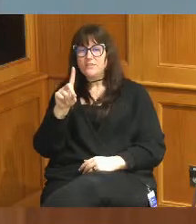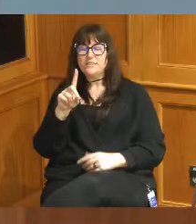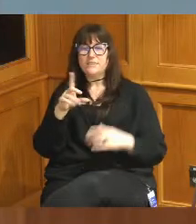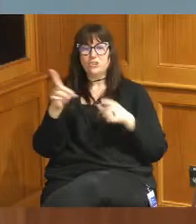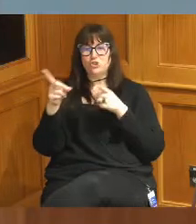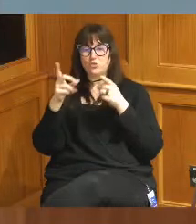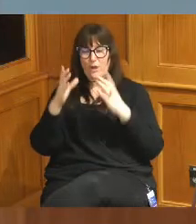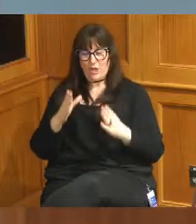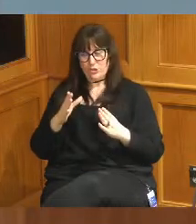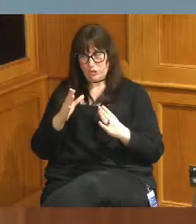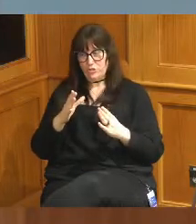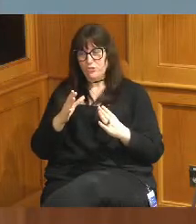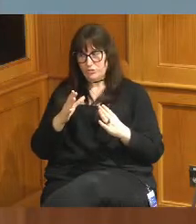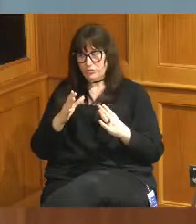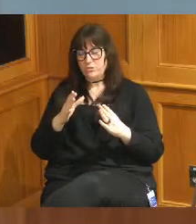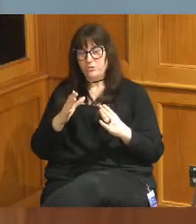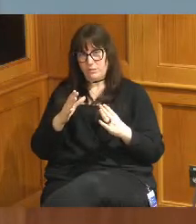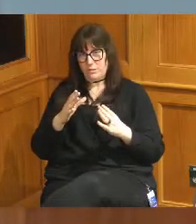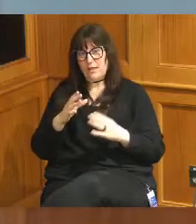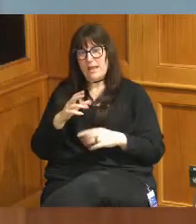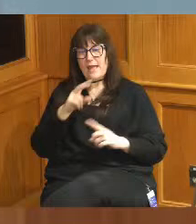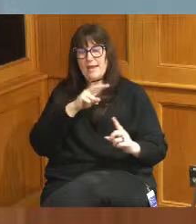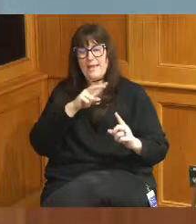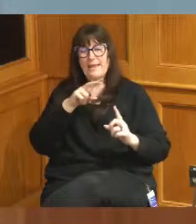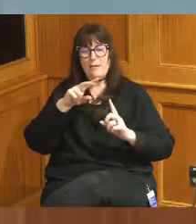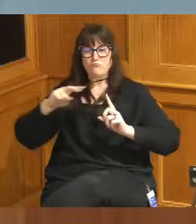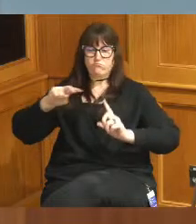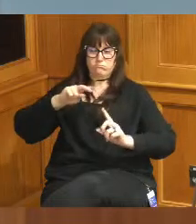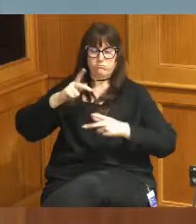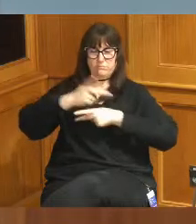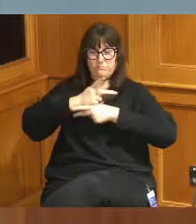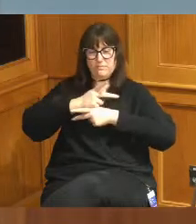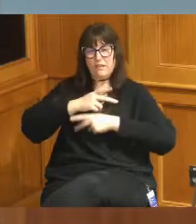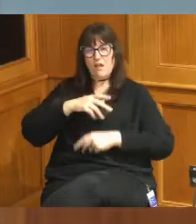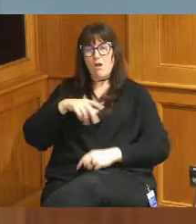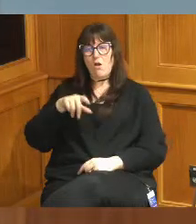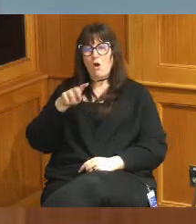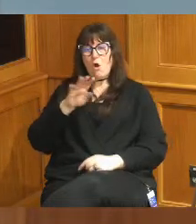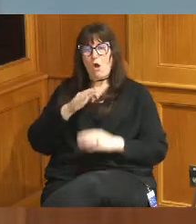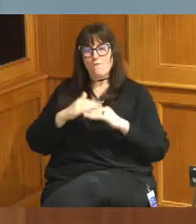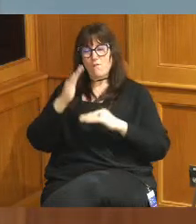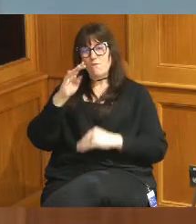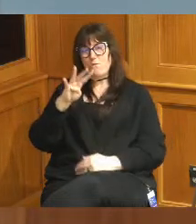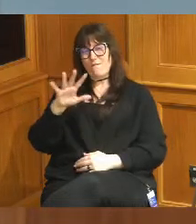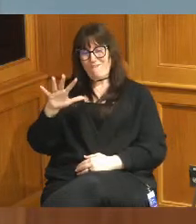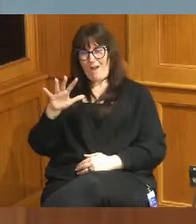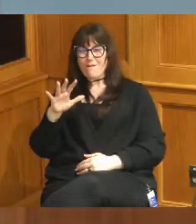Cincinnati Foundation, where he oversees a portfolio of over 35 grant recipients,